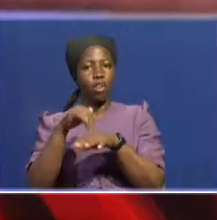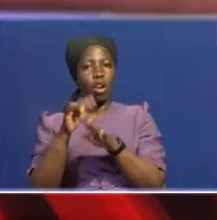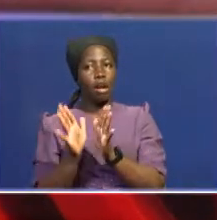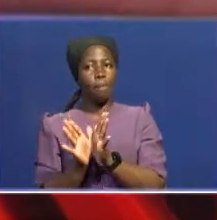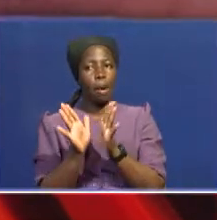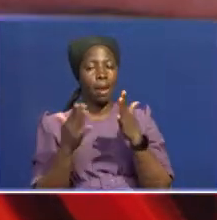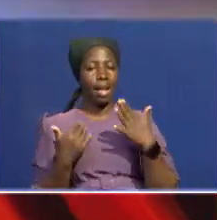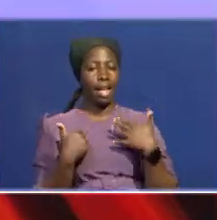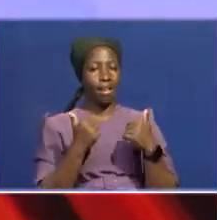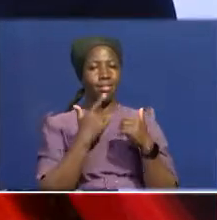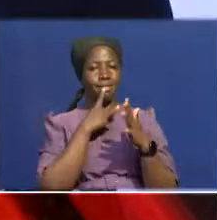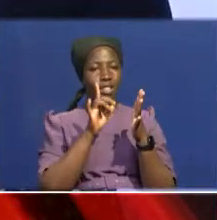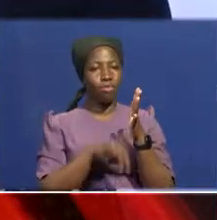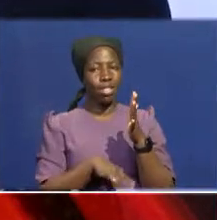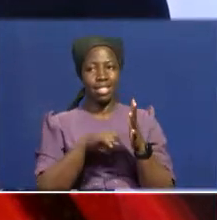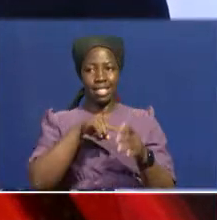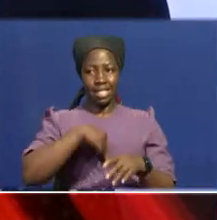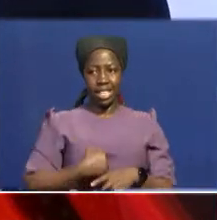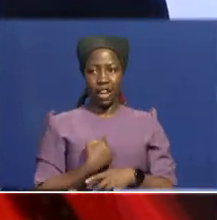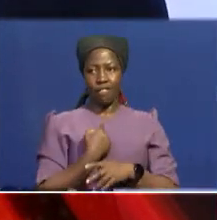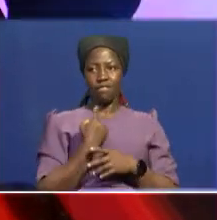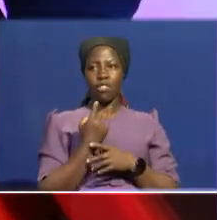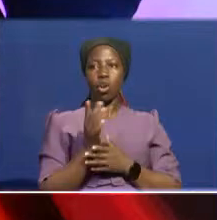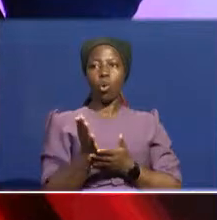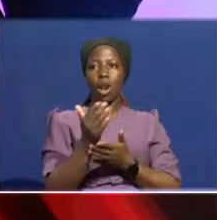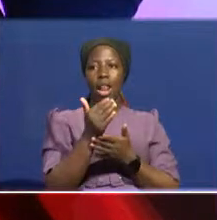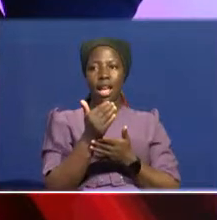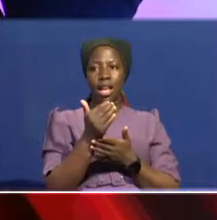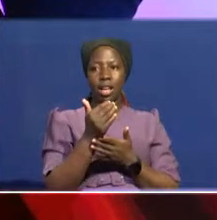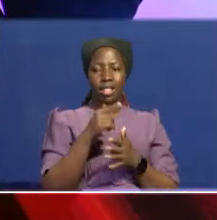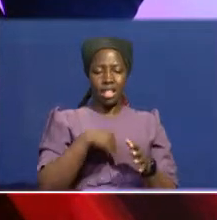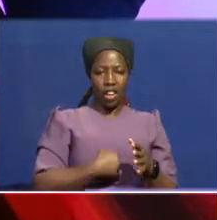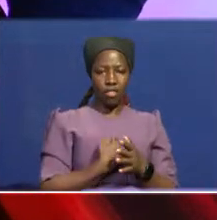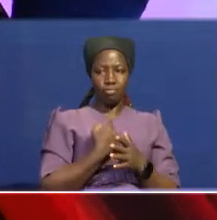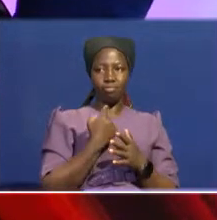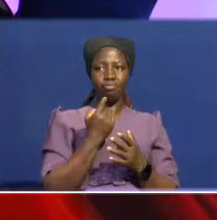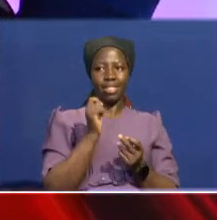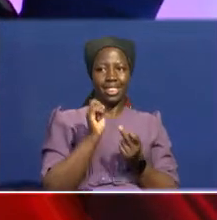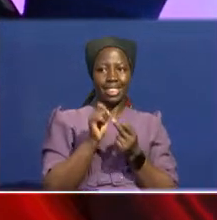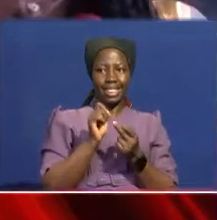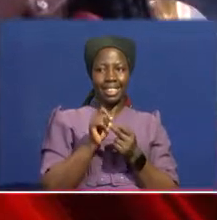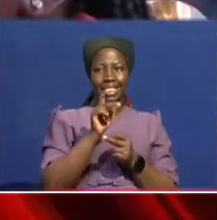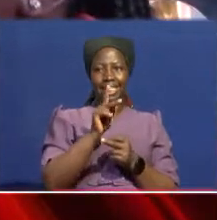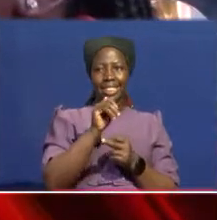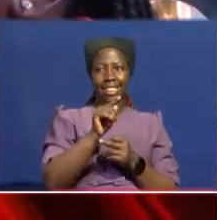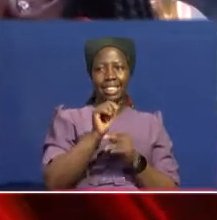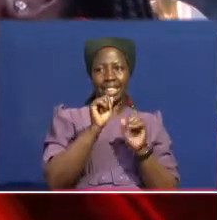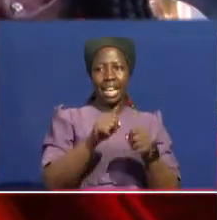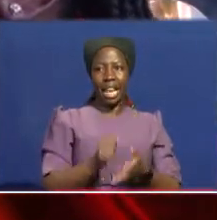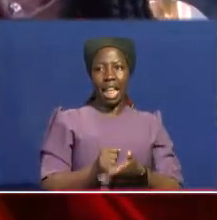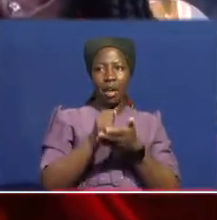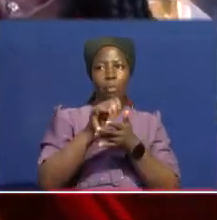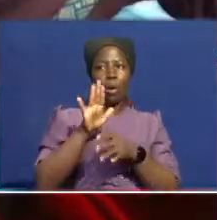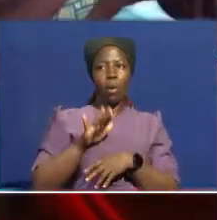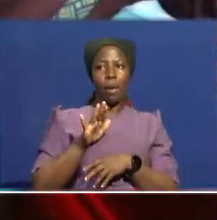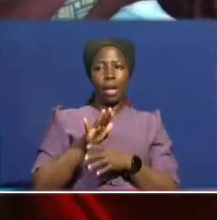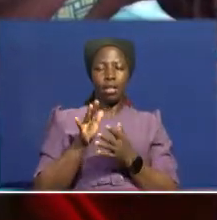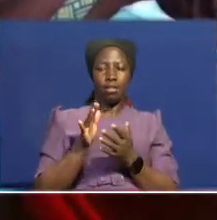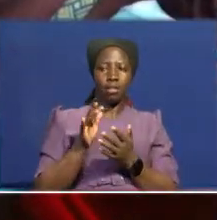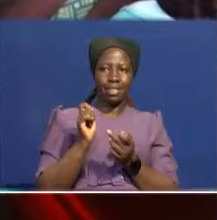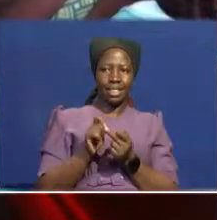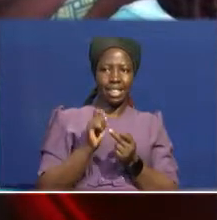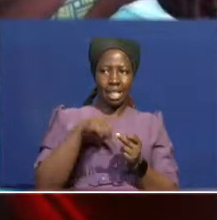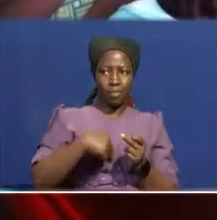the self-collection kit will enable women to conveniently collect samples on their own, eliminating barriers